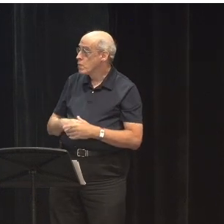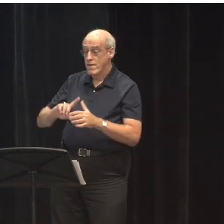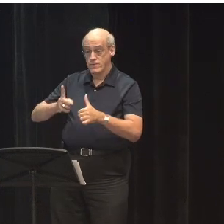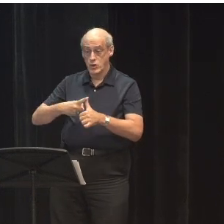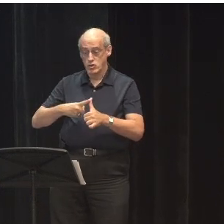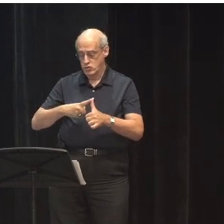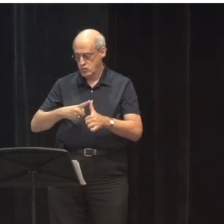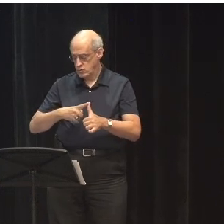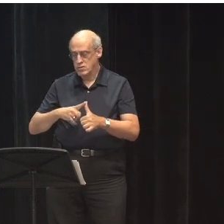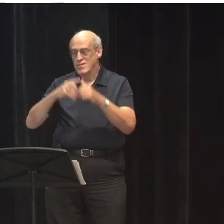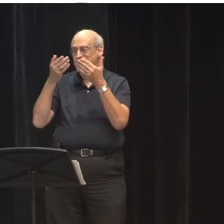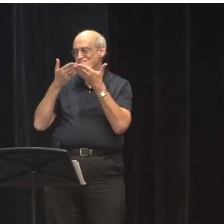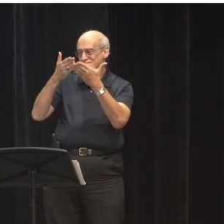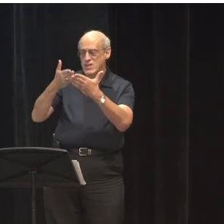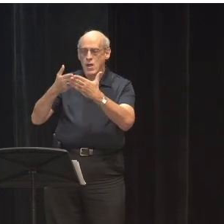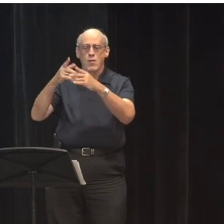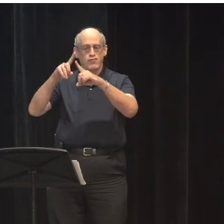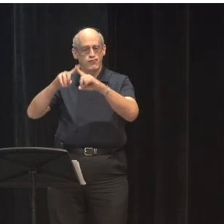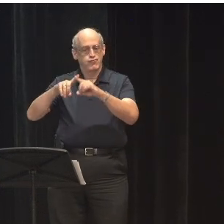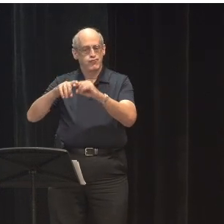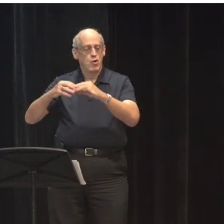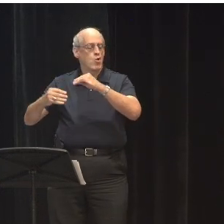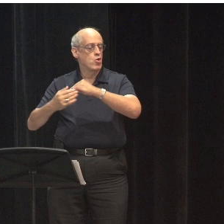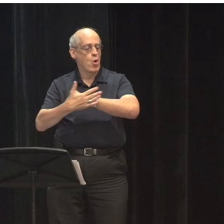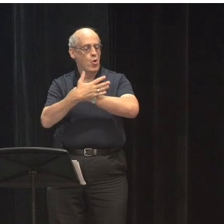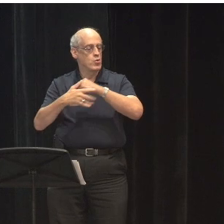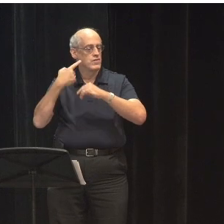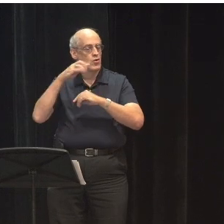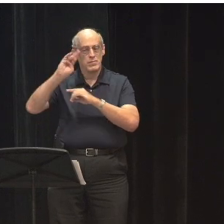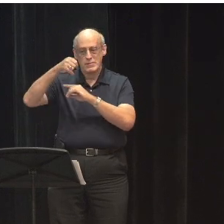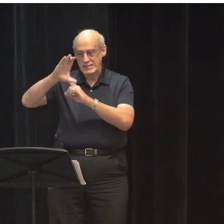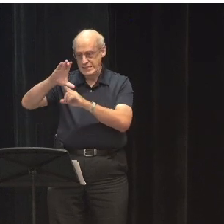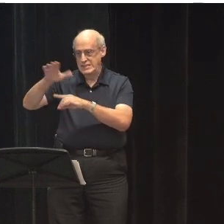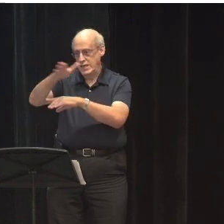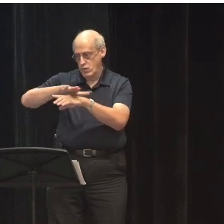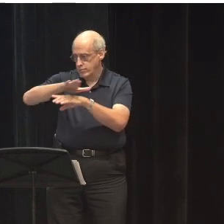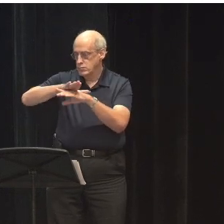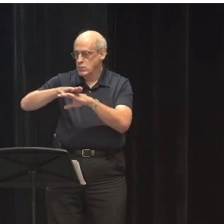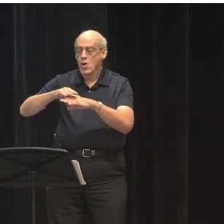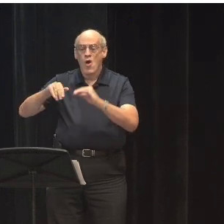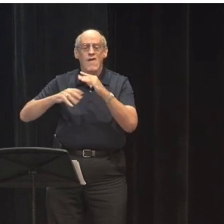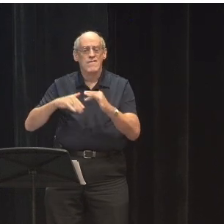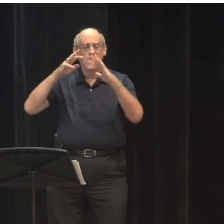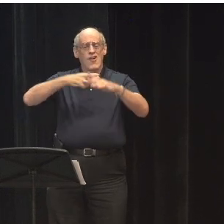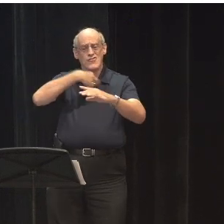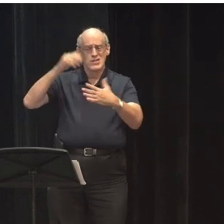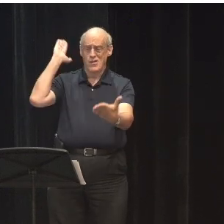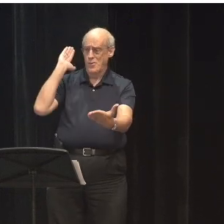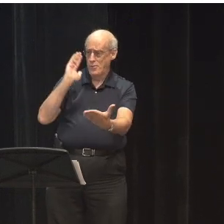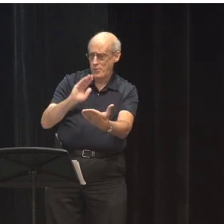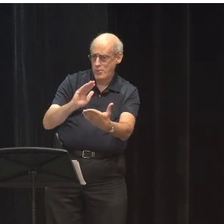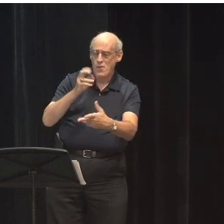First and foremost, it's to provide a reliable coastal flood barrier system that will reduce flood risk for the residents in